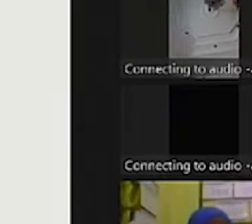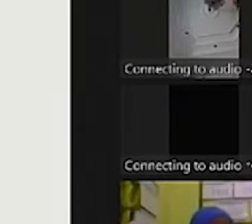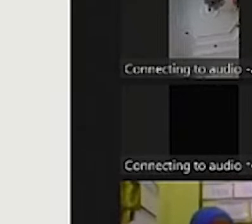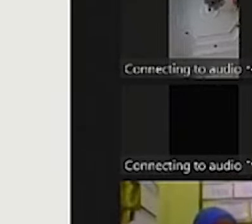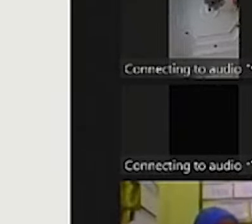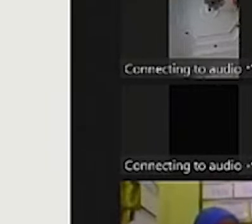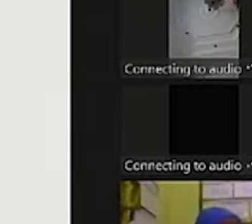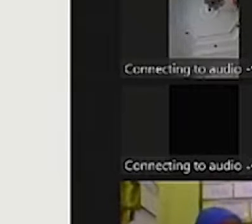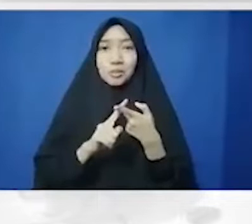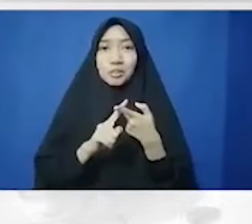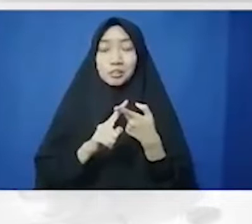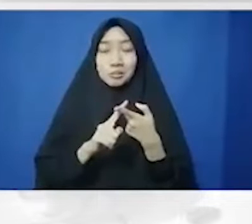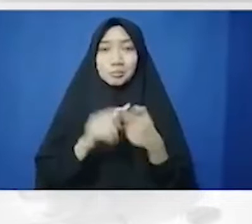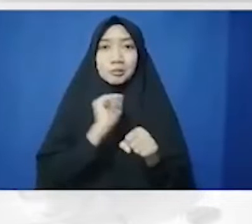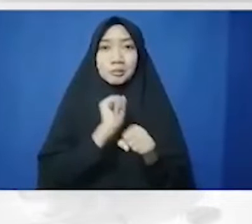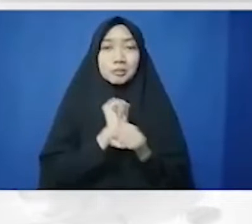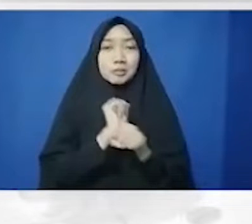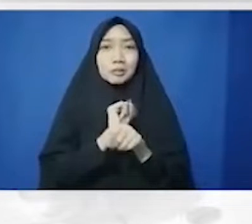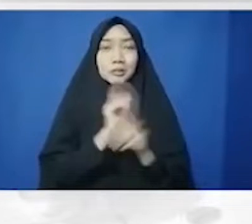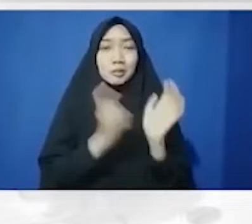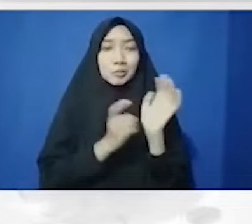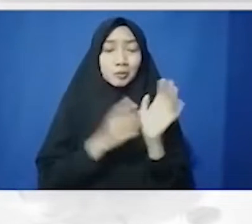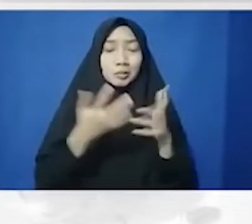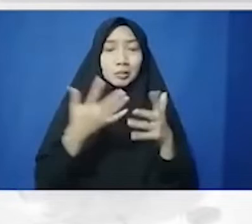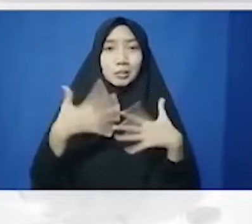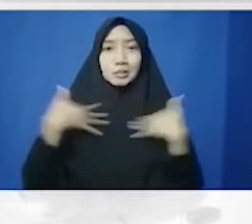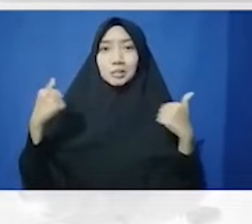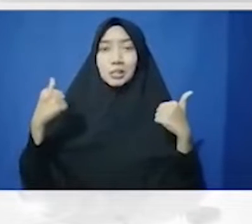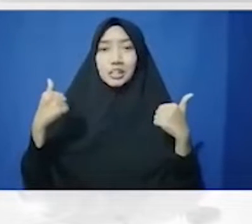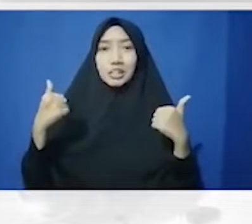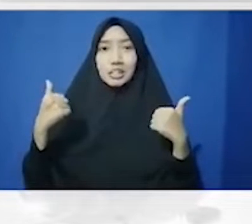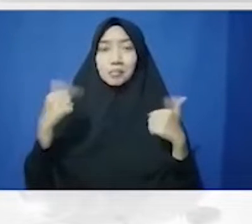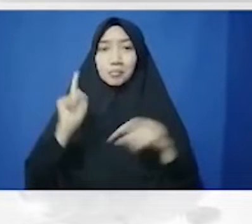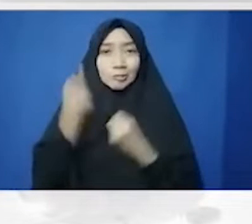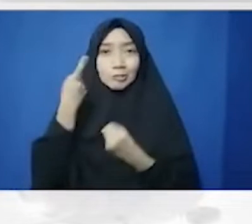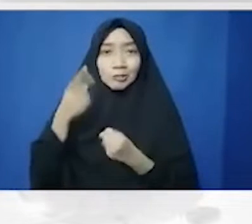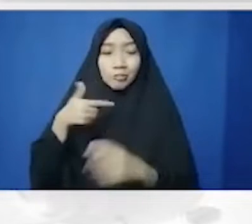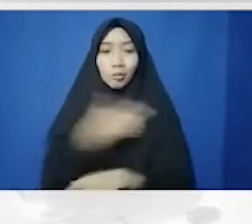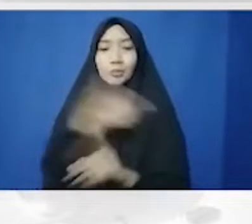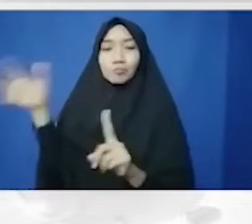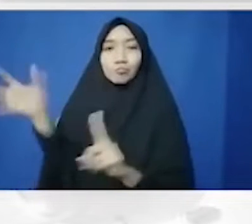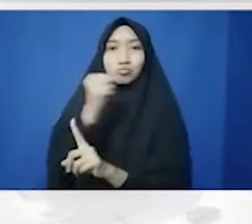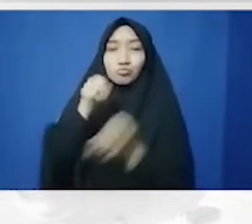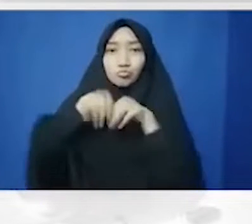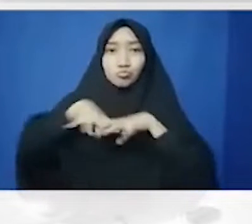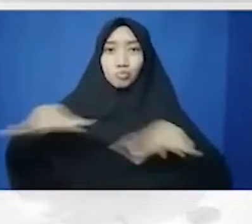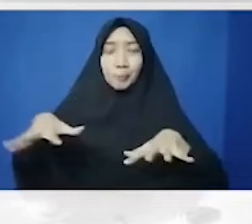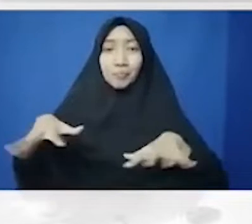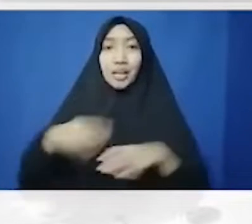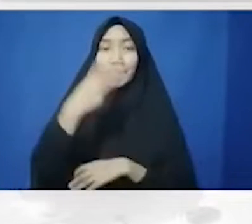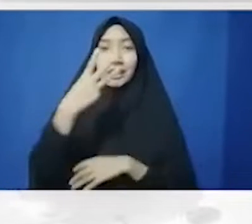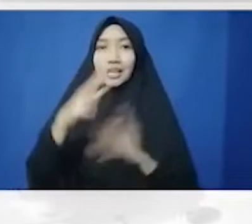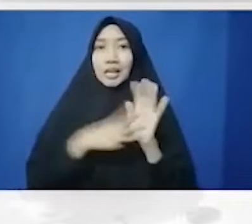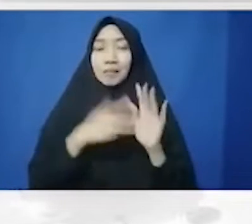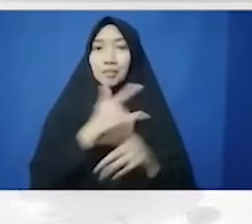also ensured that the vaccine distribution will reach remote areas as parties like health workers, expedition